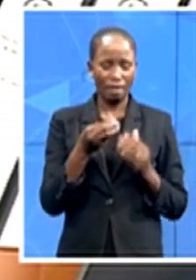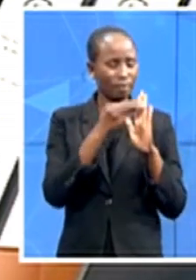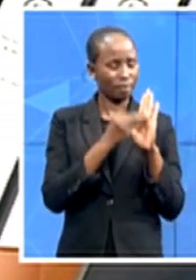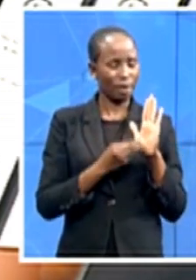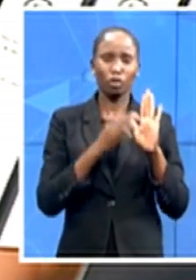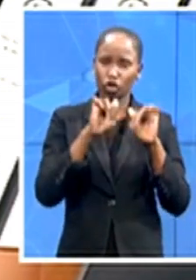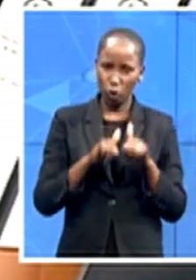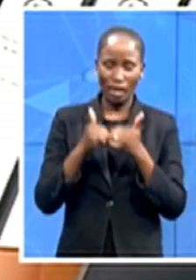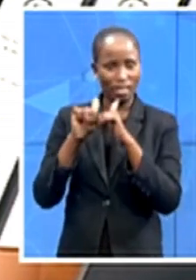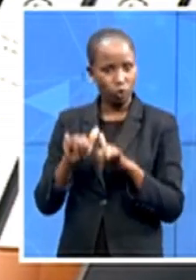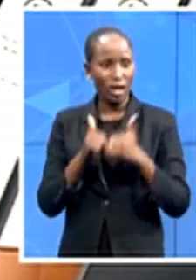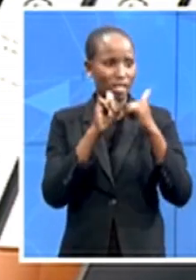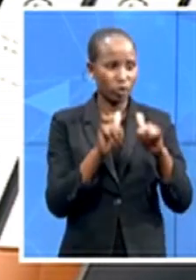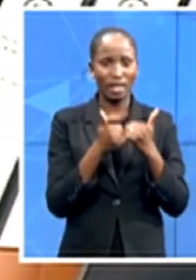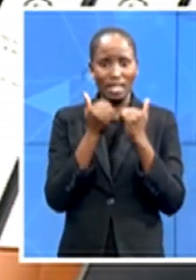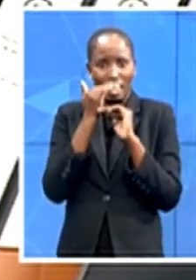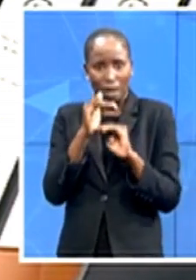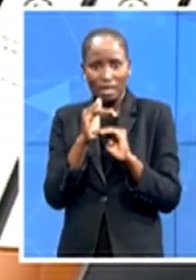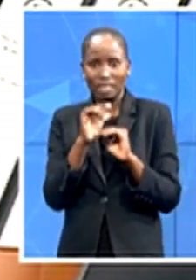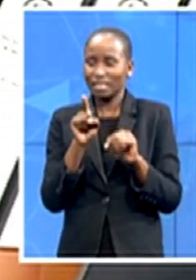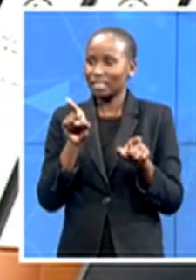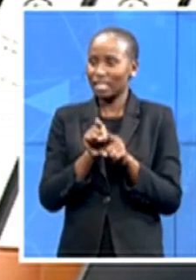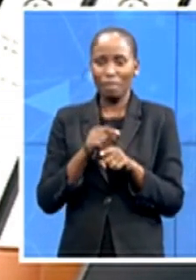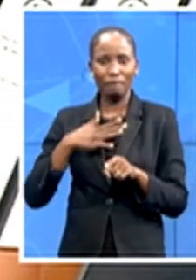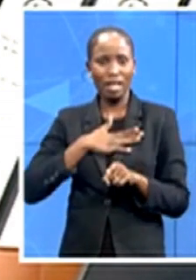frustrations inherent in doing so.